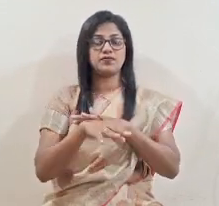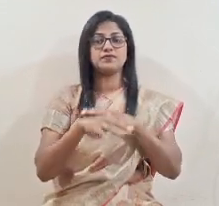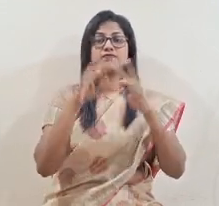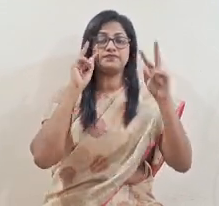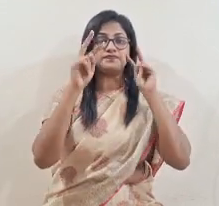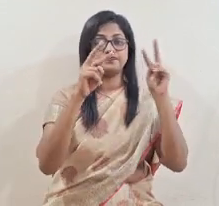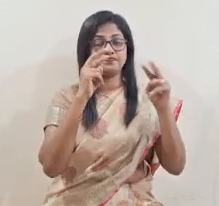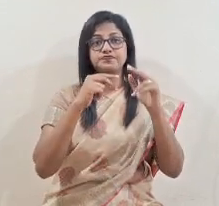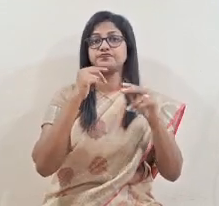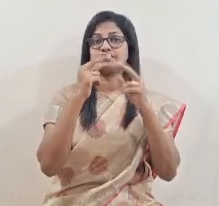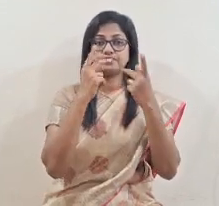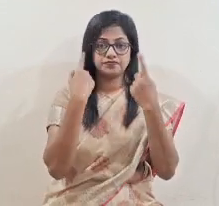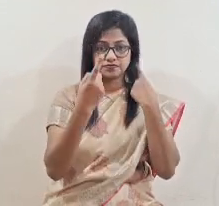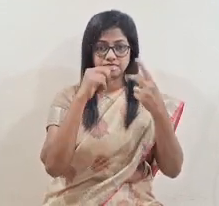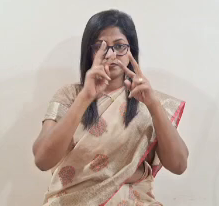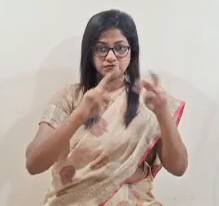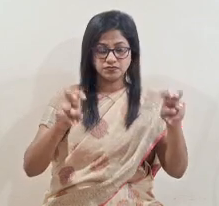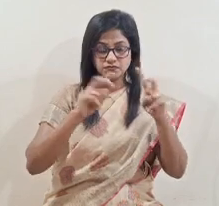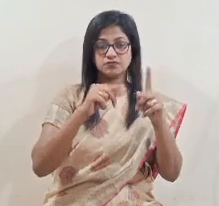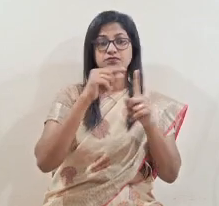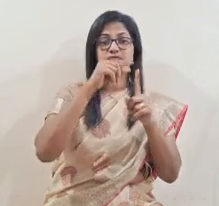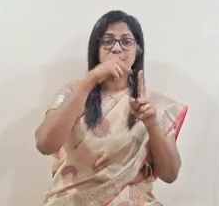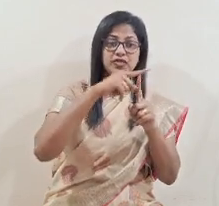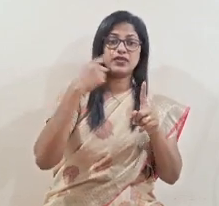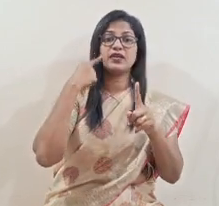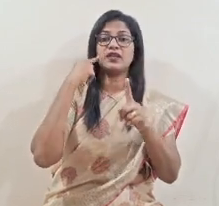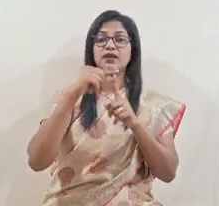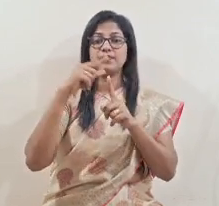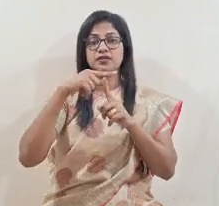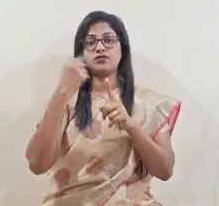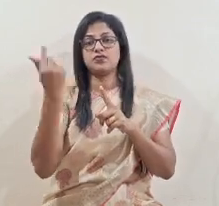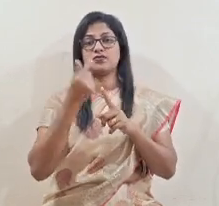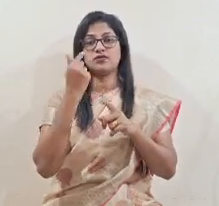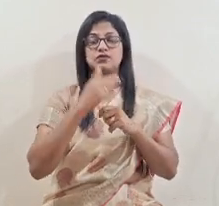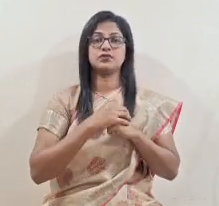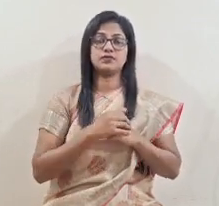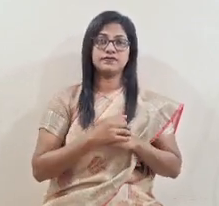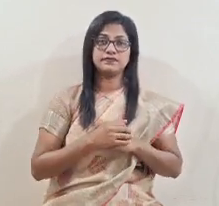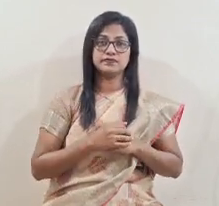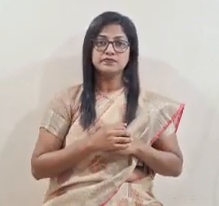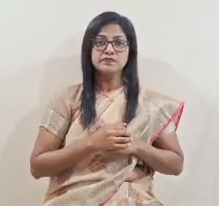and perception survey was carried out both for the PT and IPT users.